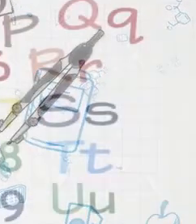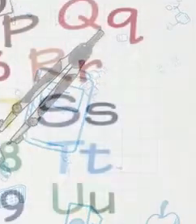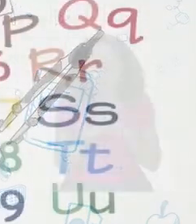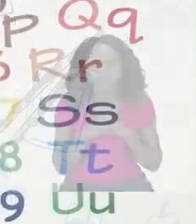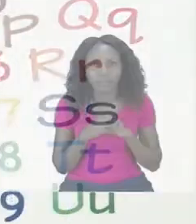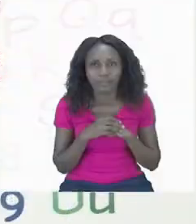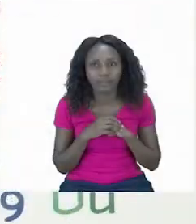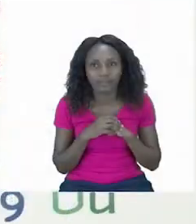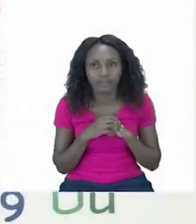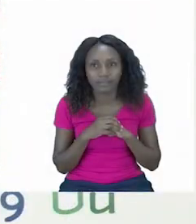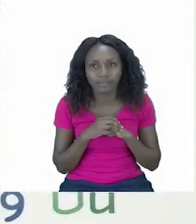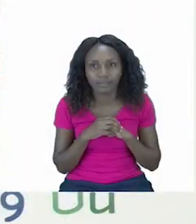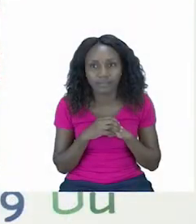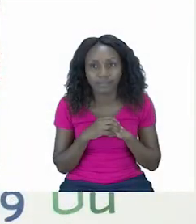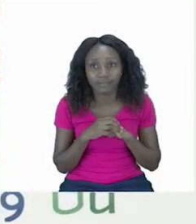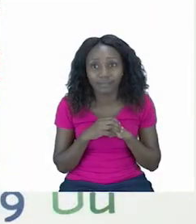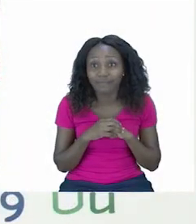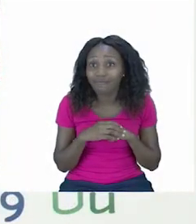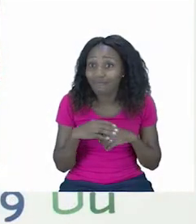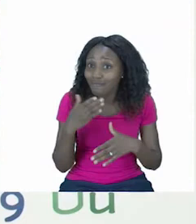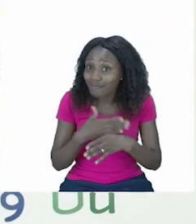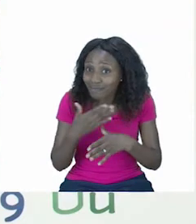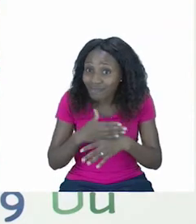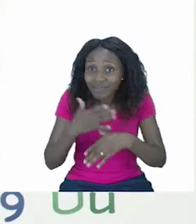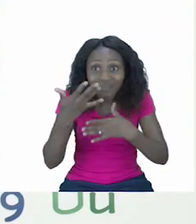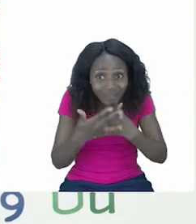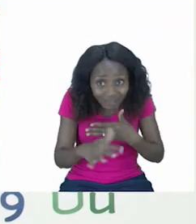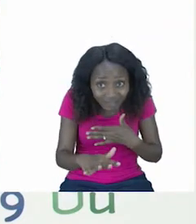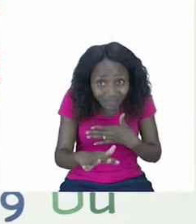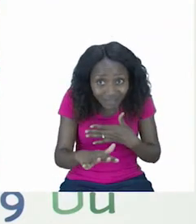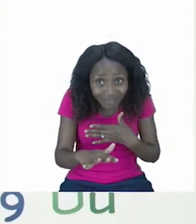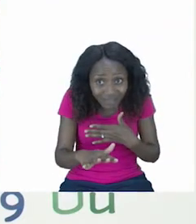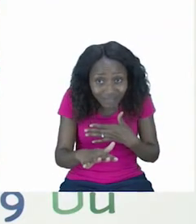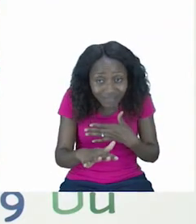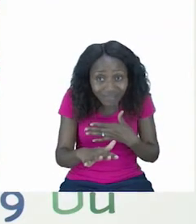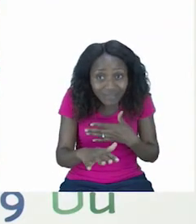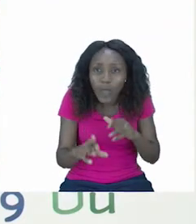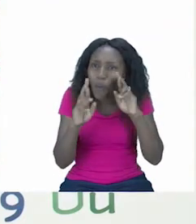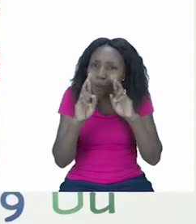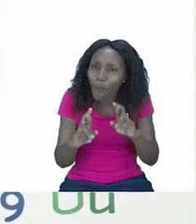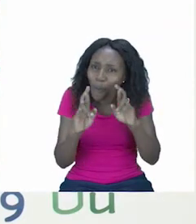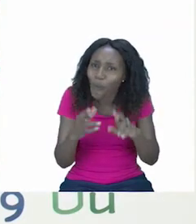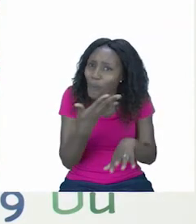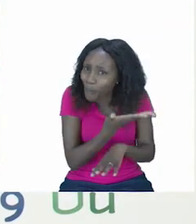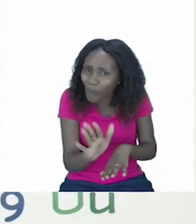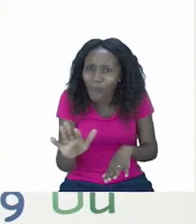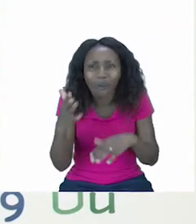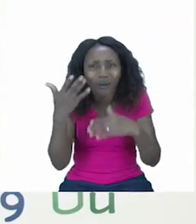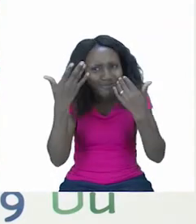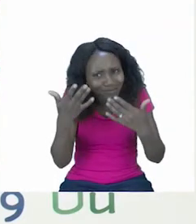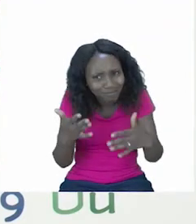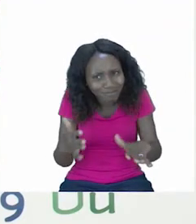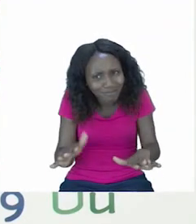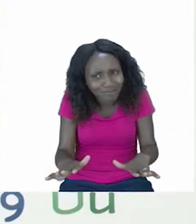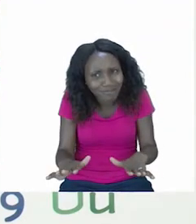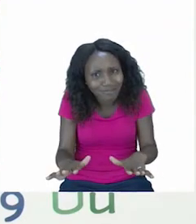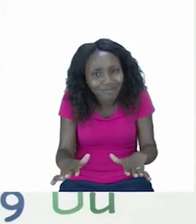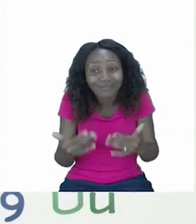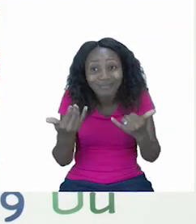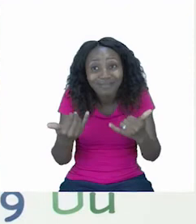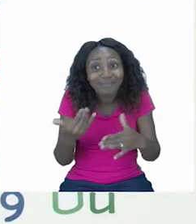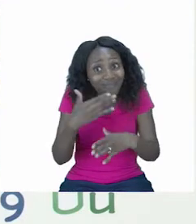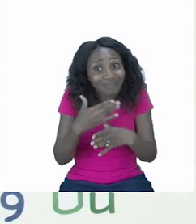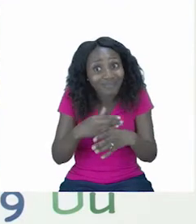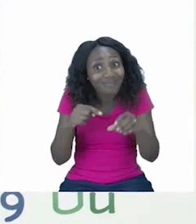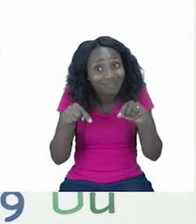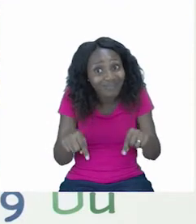Did you finish your last exercise? I hope so, we did. Now for our next exercise,